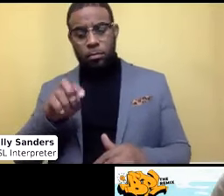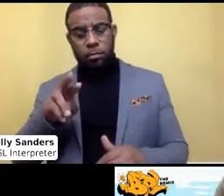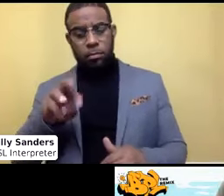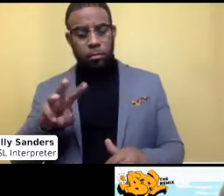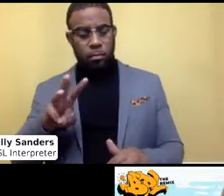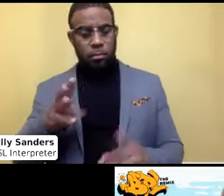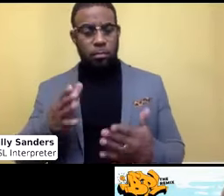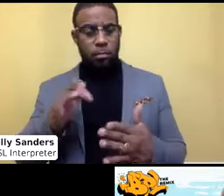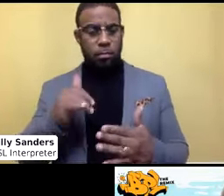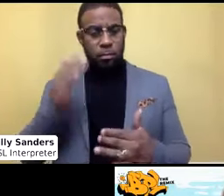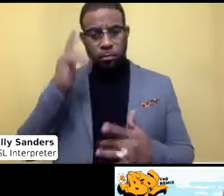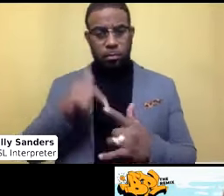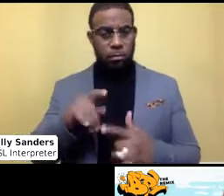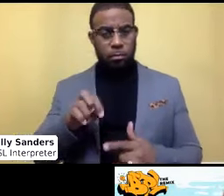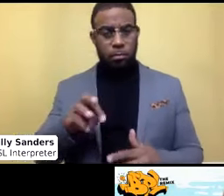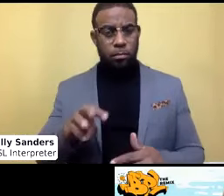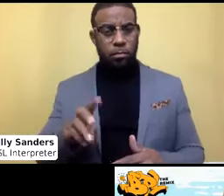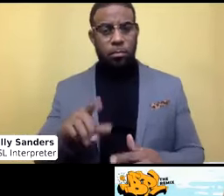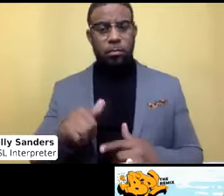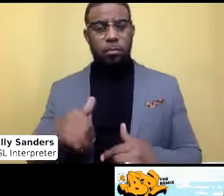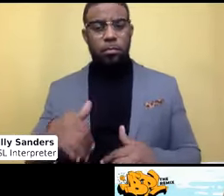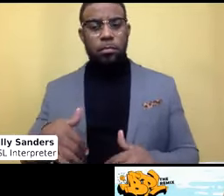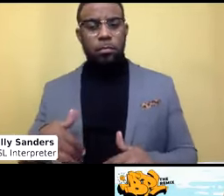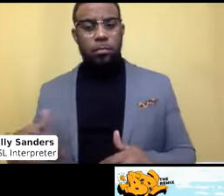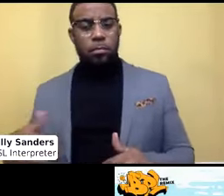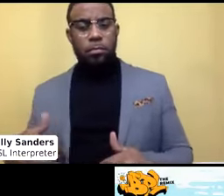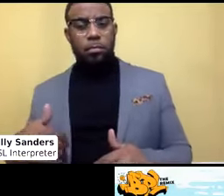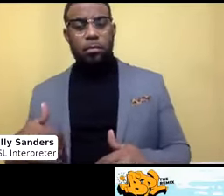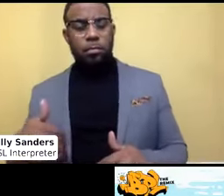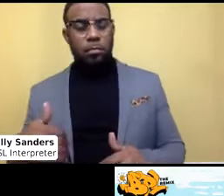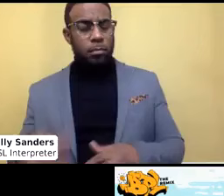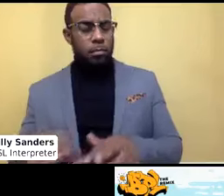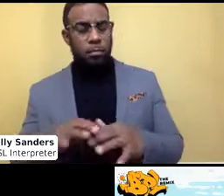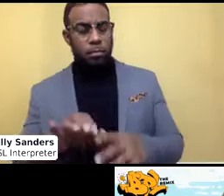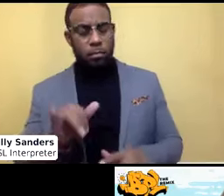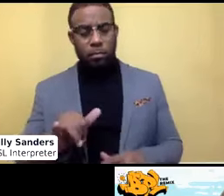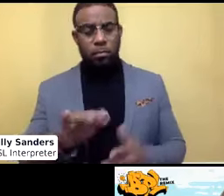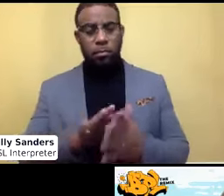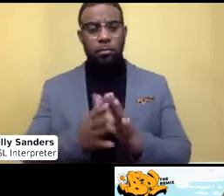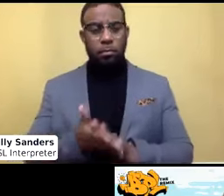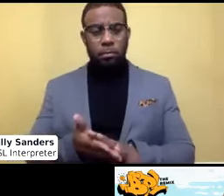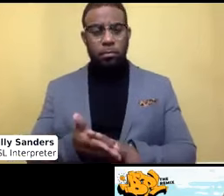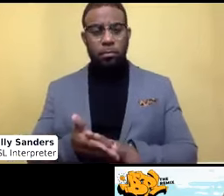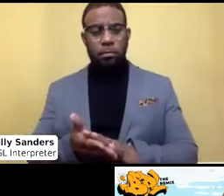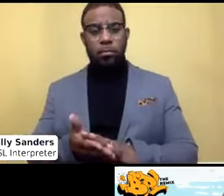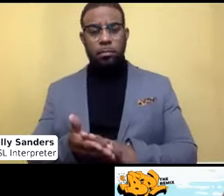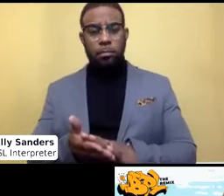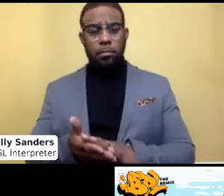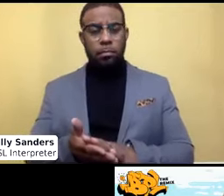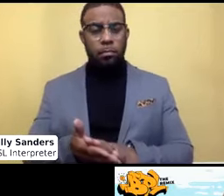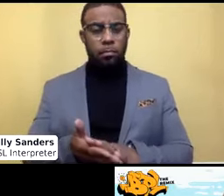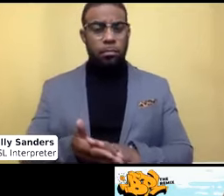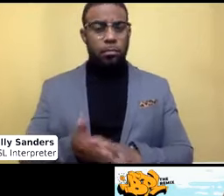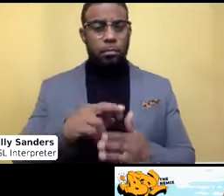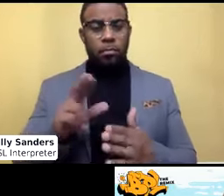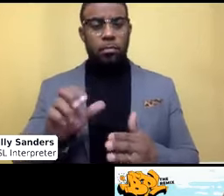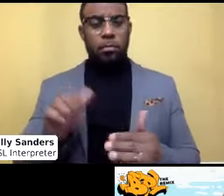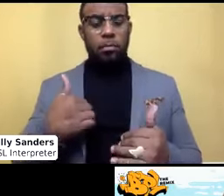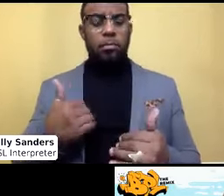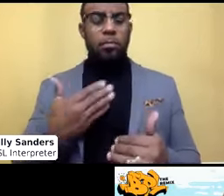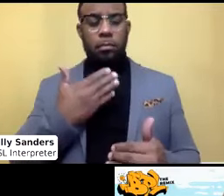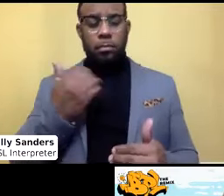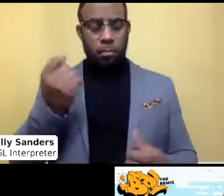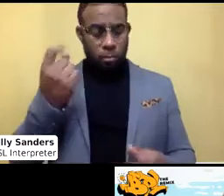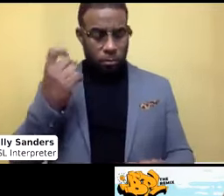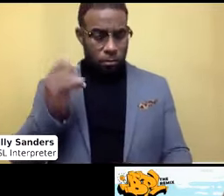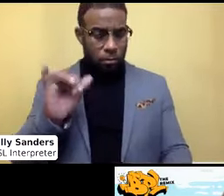offer what they know from their purview, and the synthesis of that becomes results in us having a better